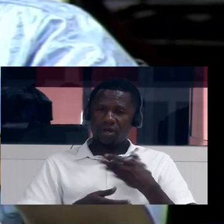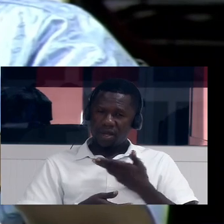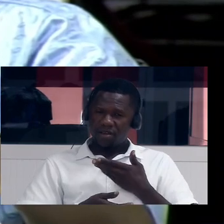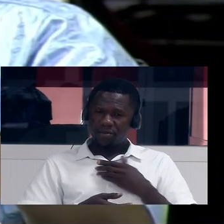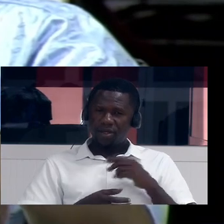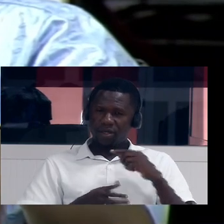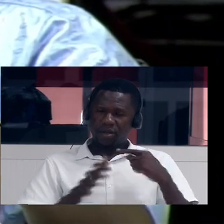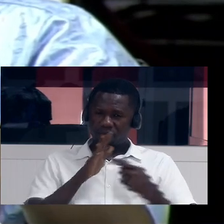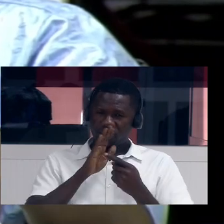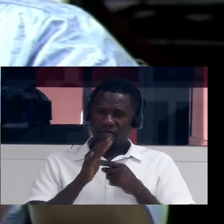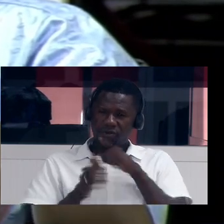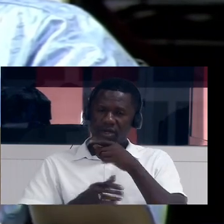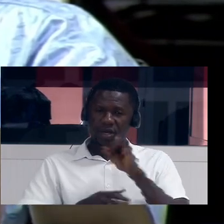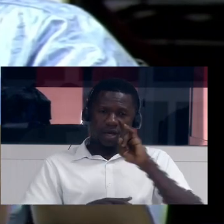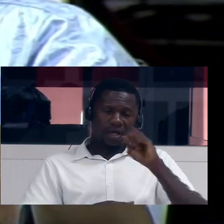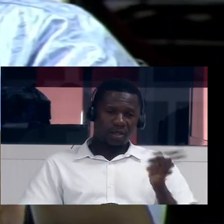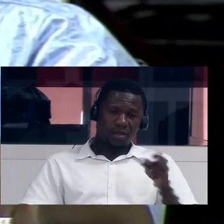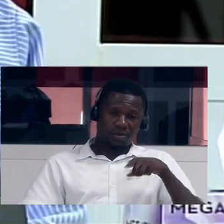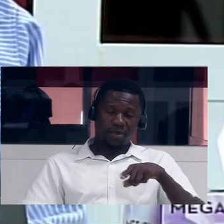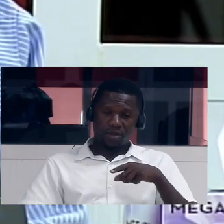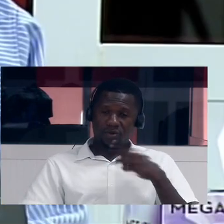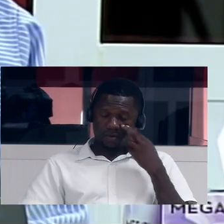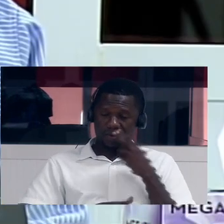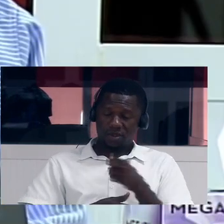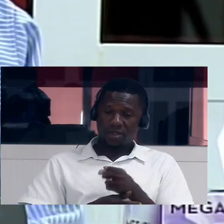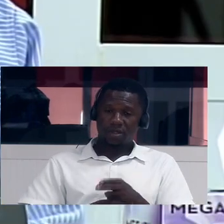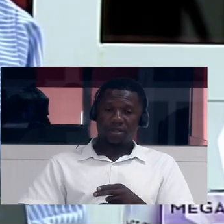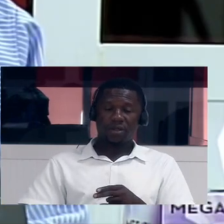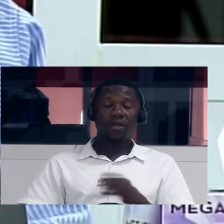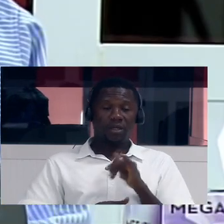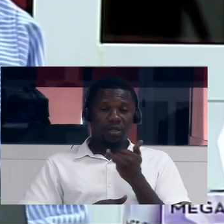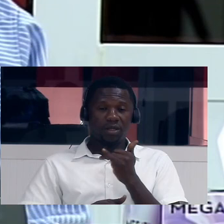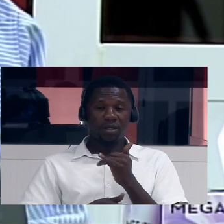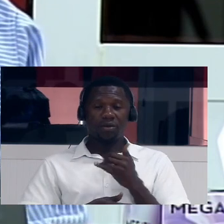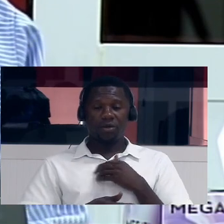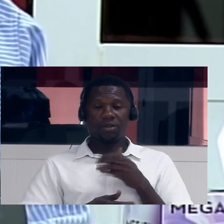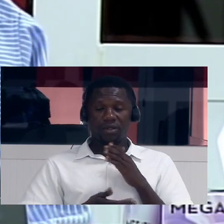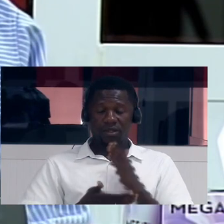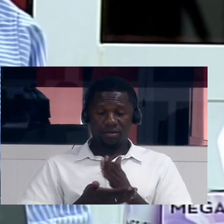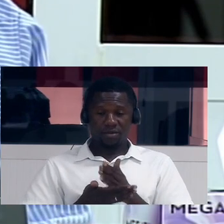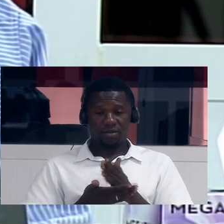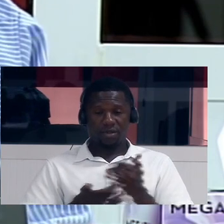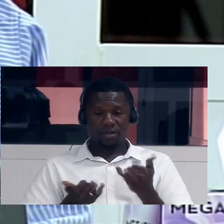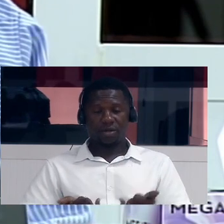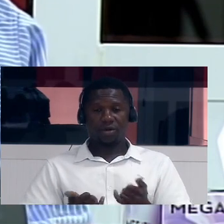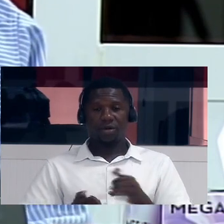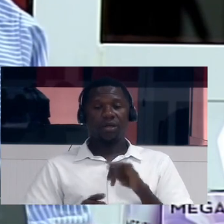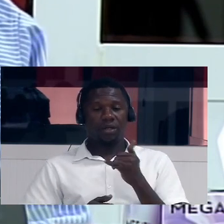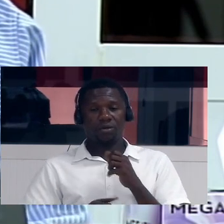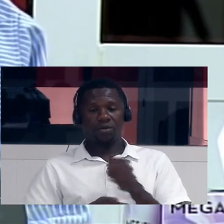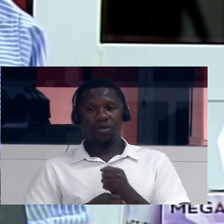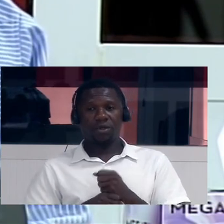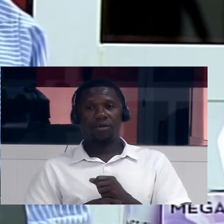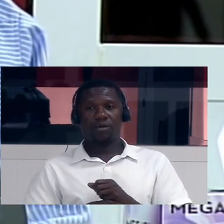you as IGP to see the document? Under the circumstances now, yes, maybe in retrospect, but